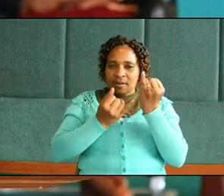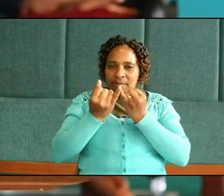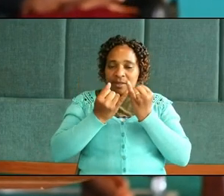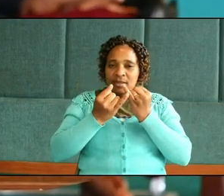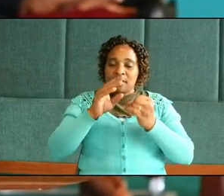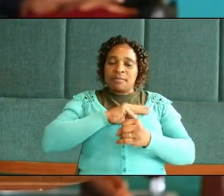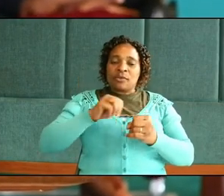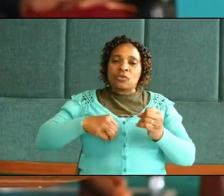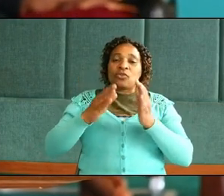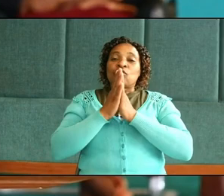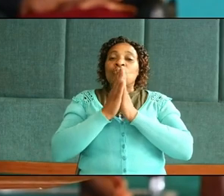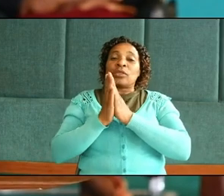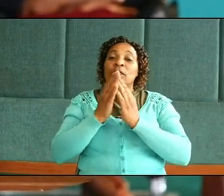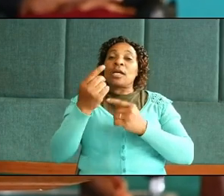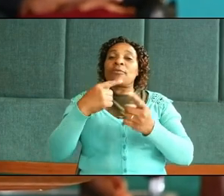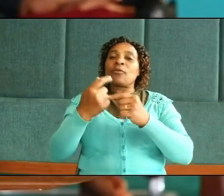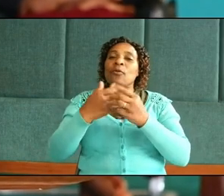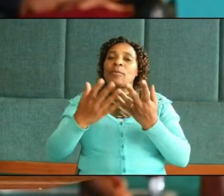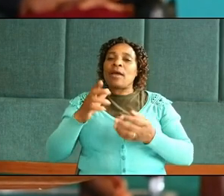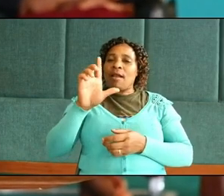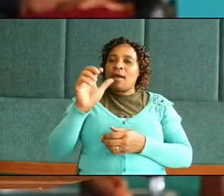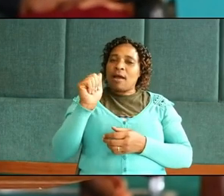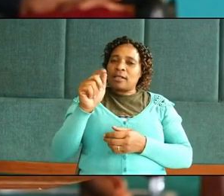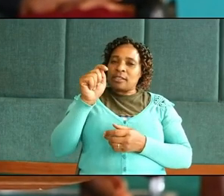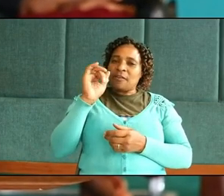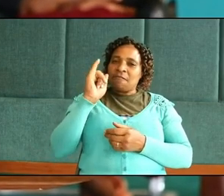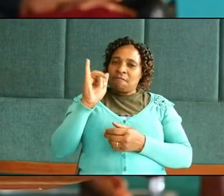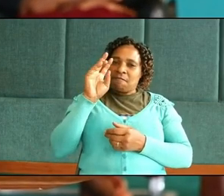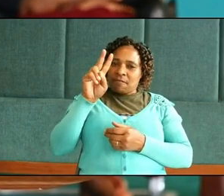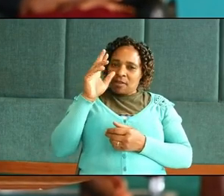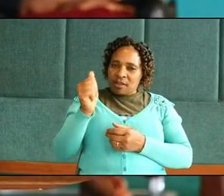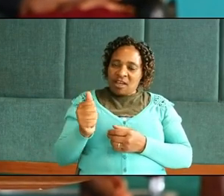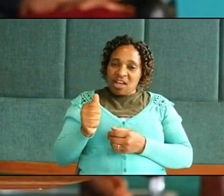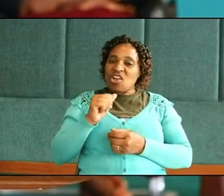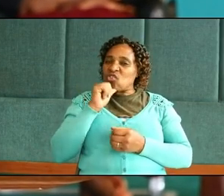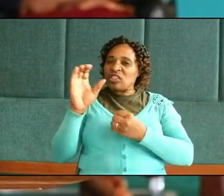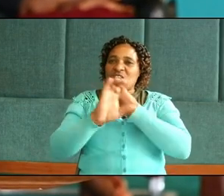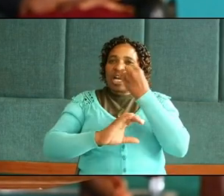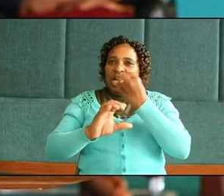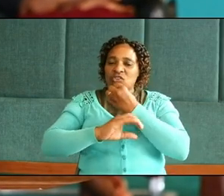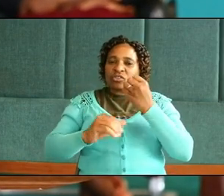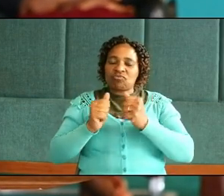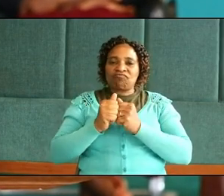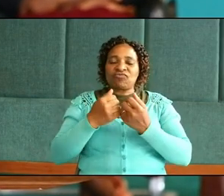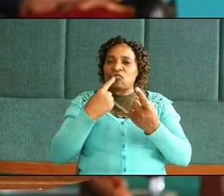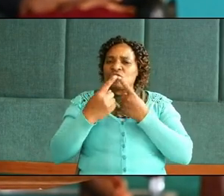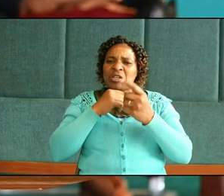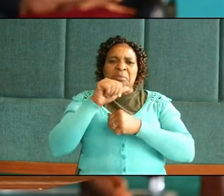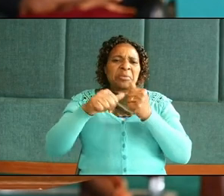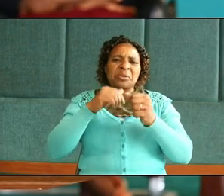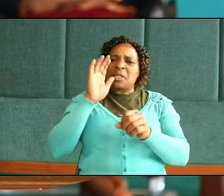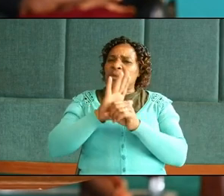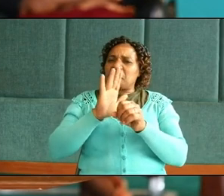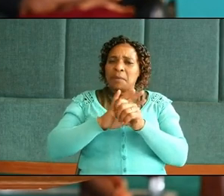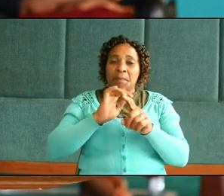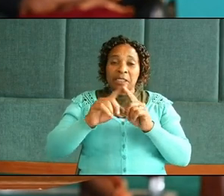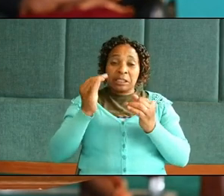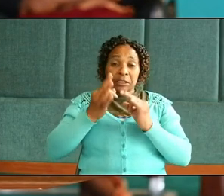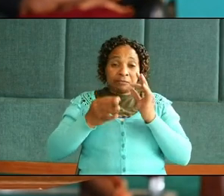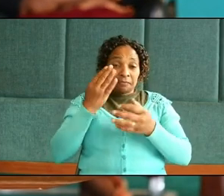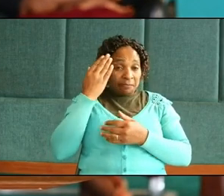The mission story comes from the country of Latvia, and we know it's not a country that's talked about a lot, so if, in case you don't